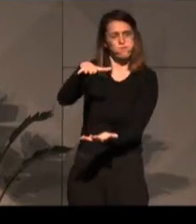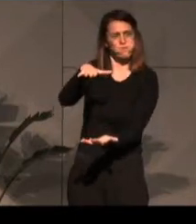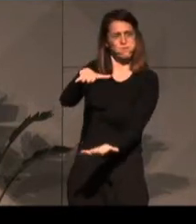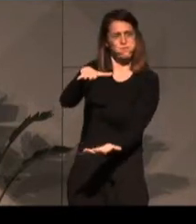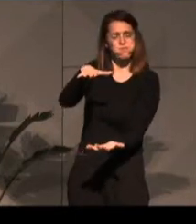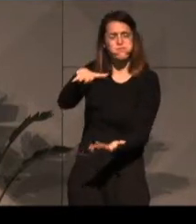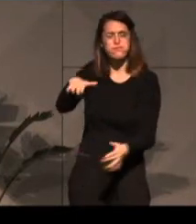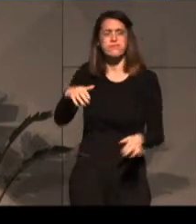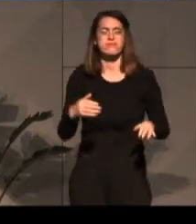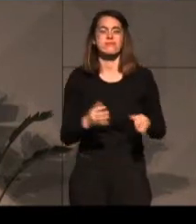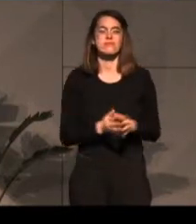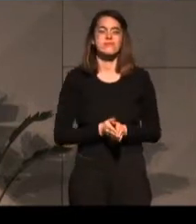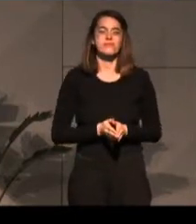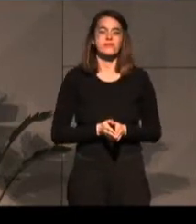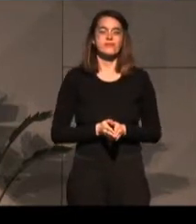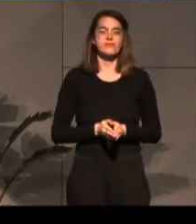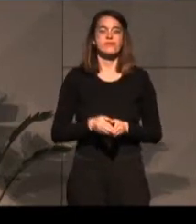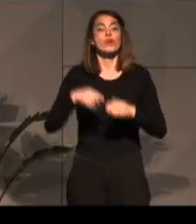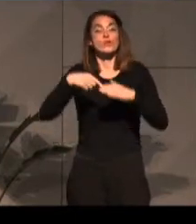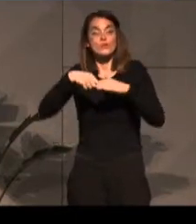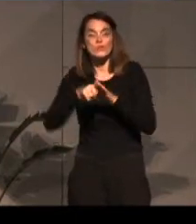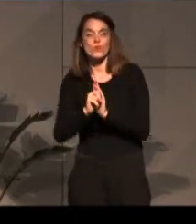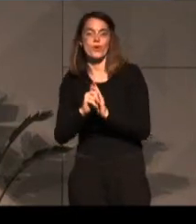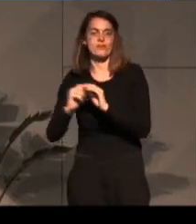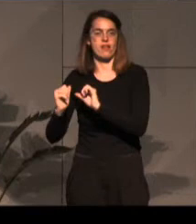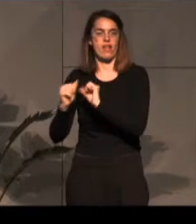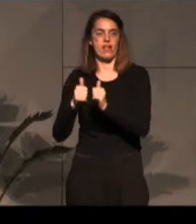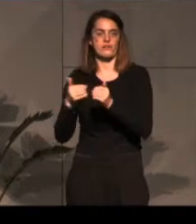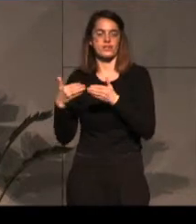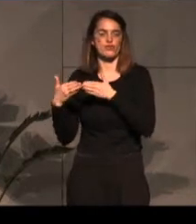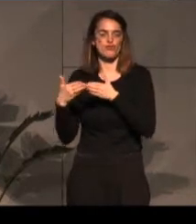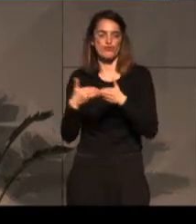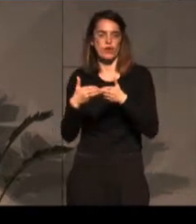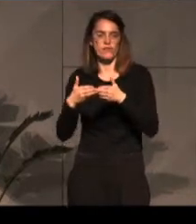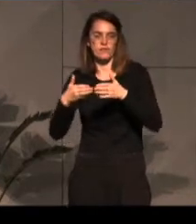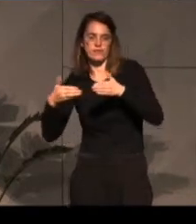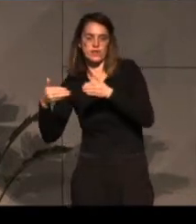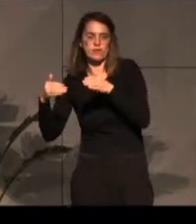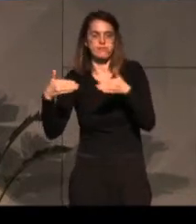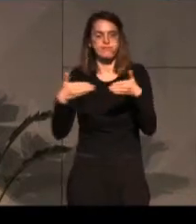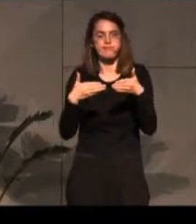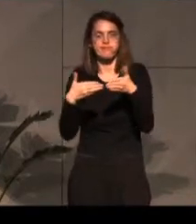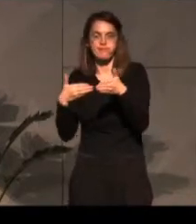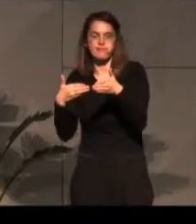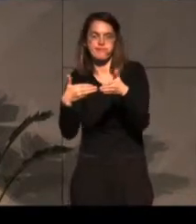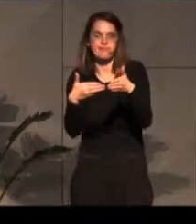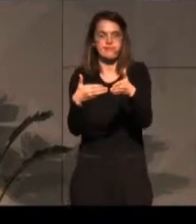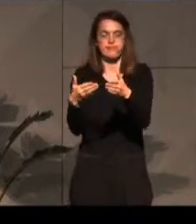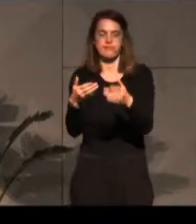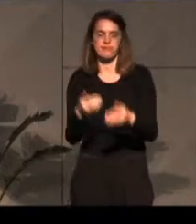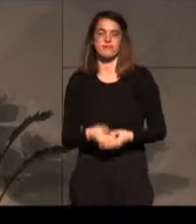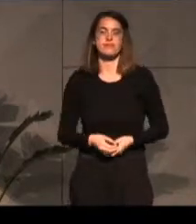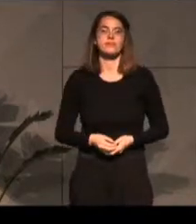ocean. Only Admiral Makarov's support with fuel enables the ship to travel on.